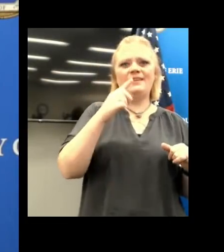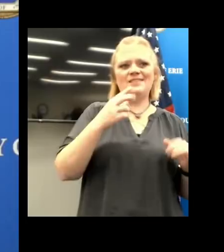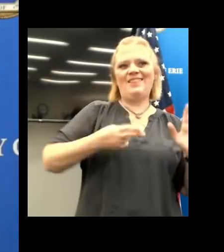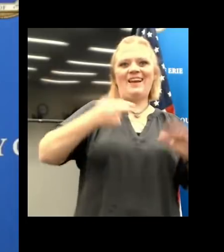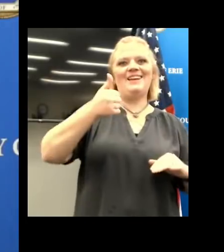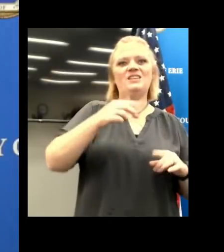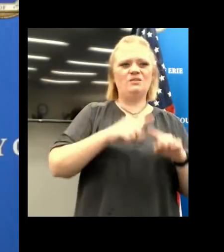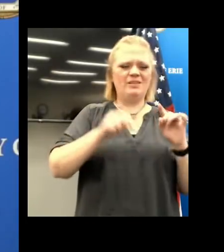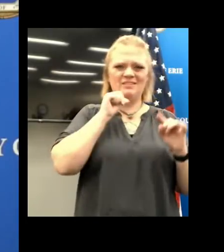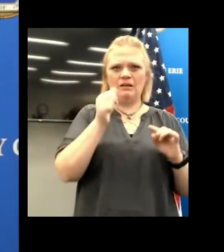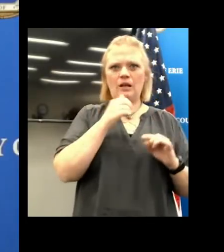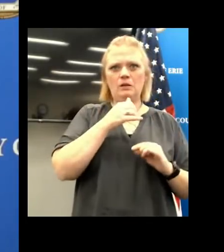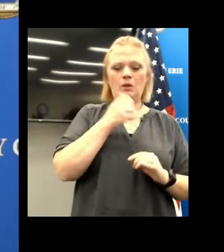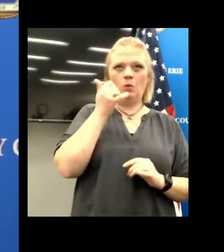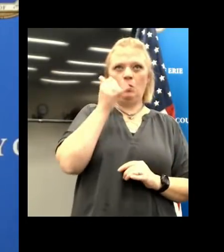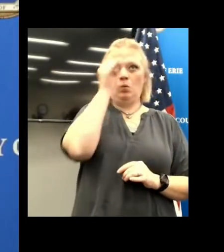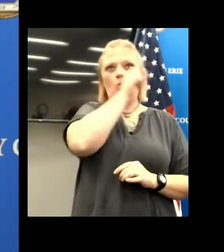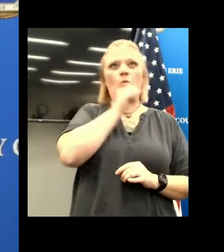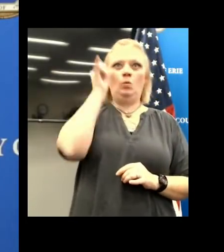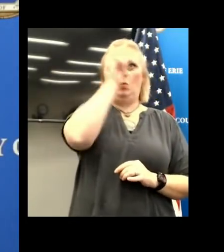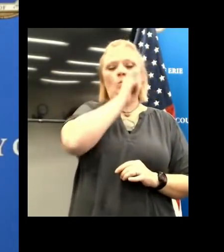not ridiculously higher.